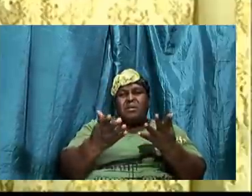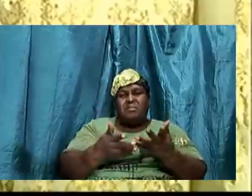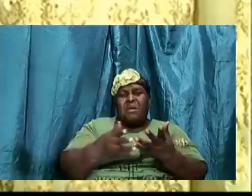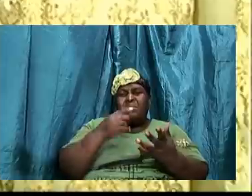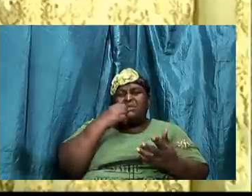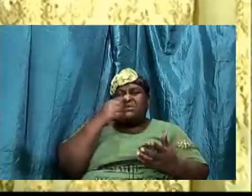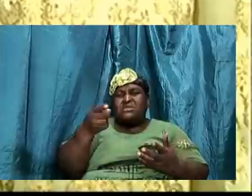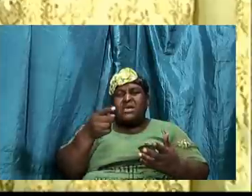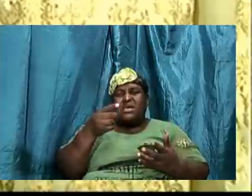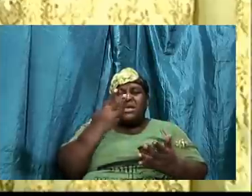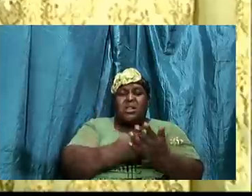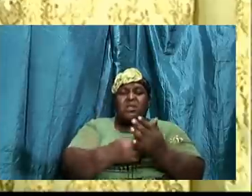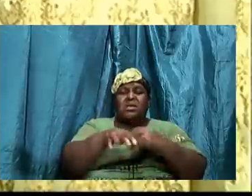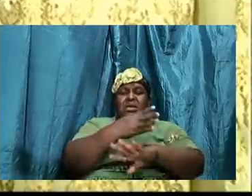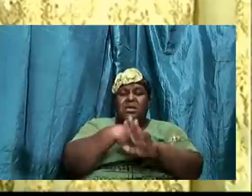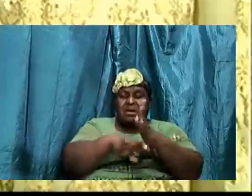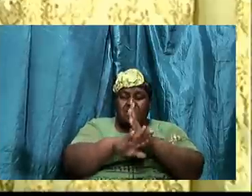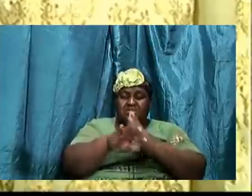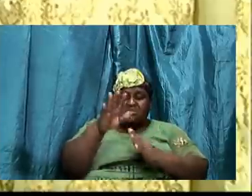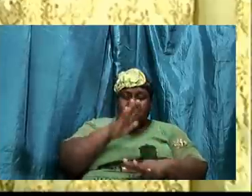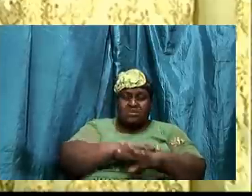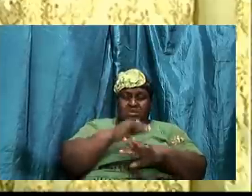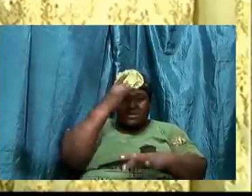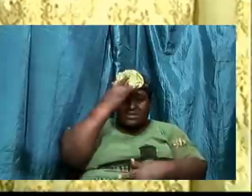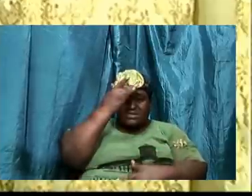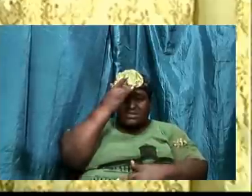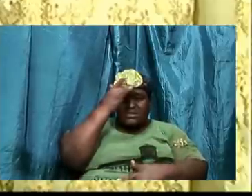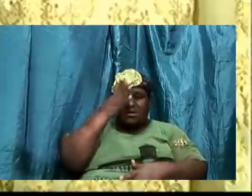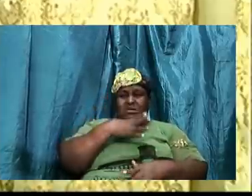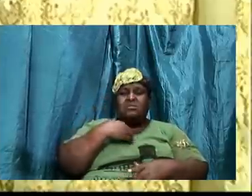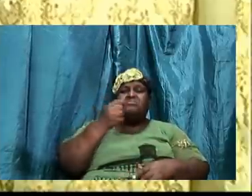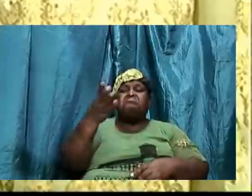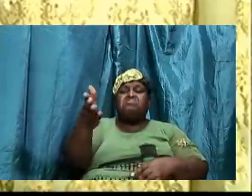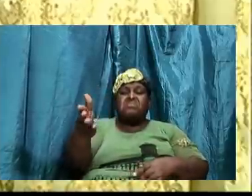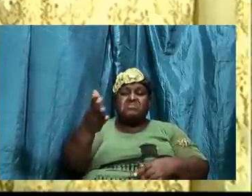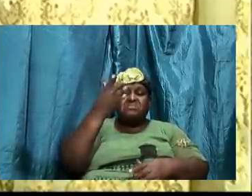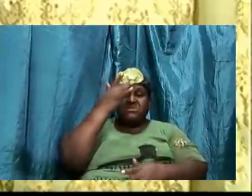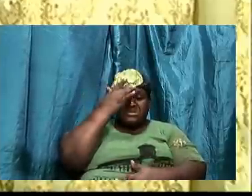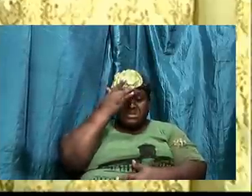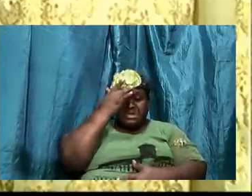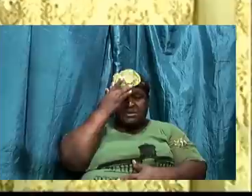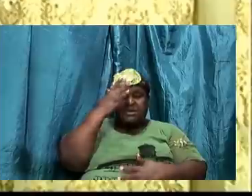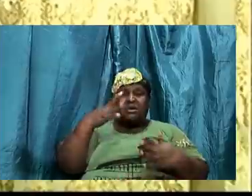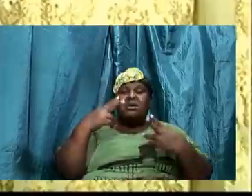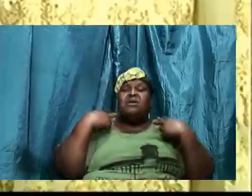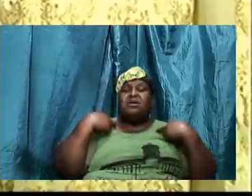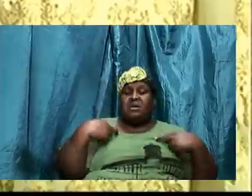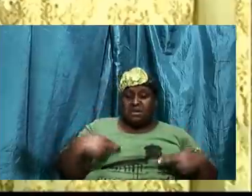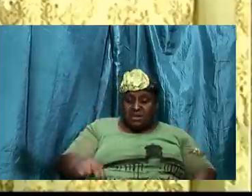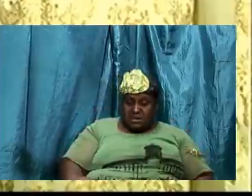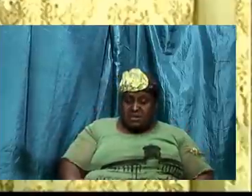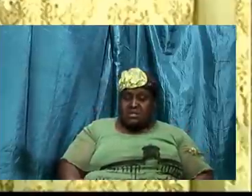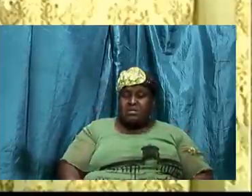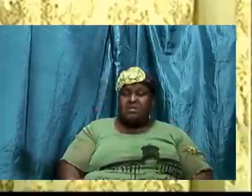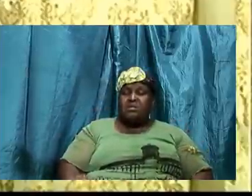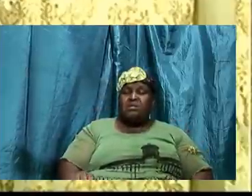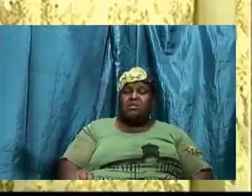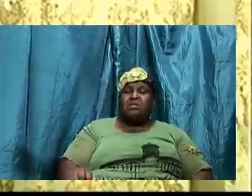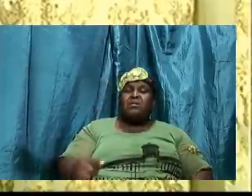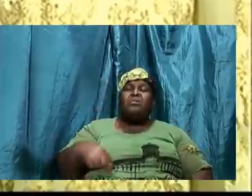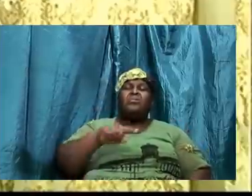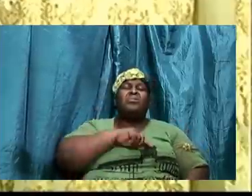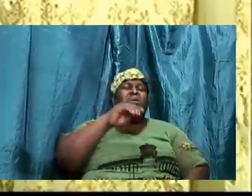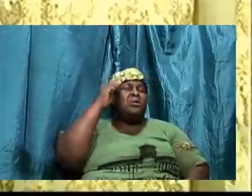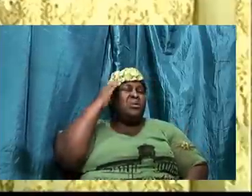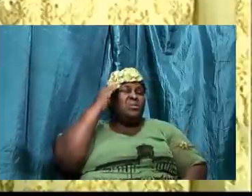sick and they shall recover. And know that we can also speak the word and see and people recover. But this